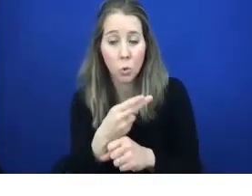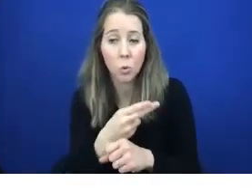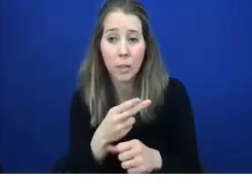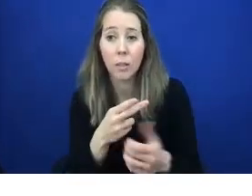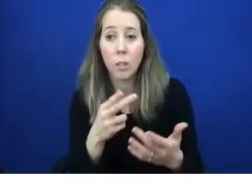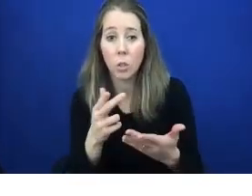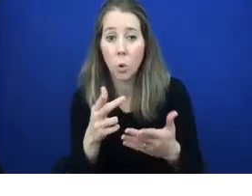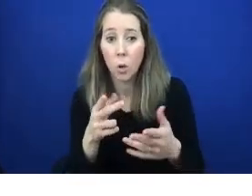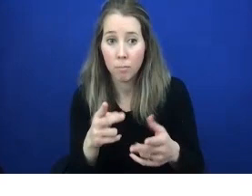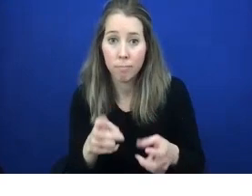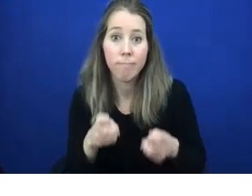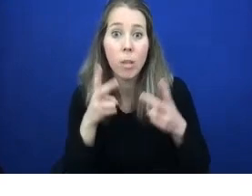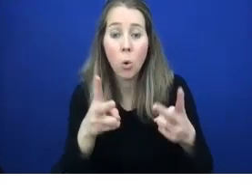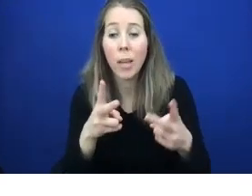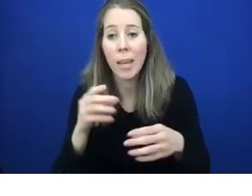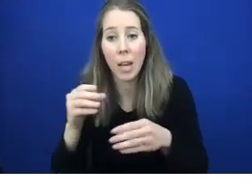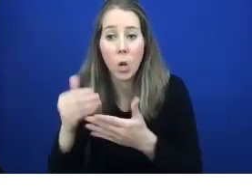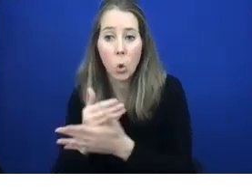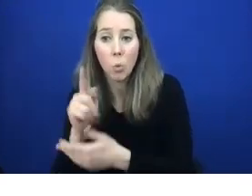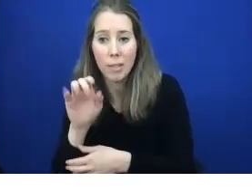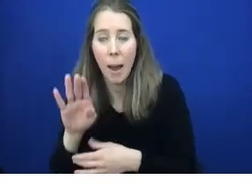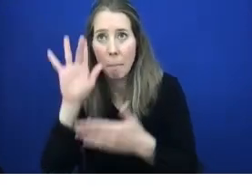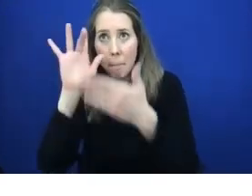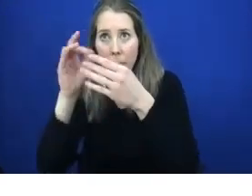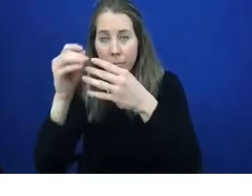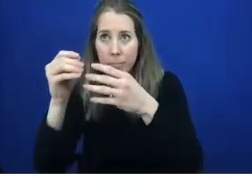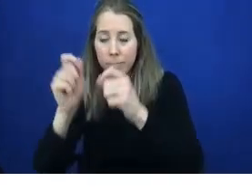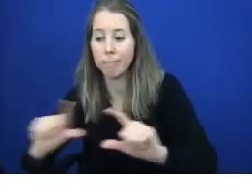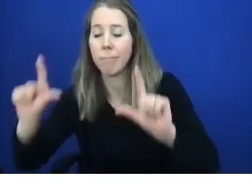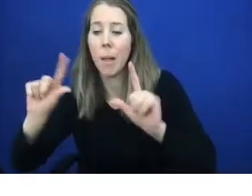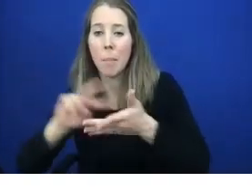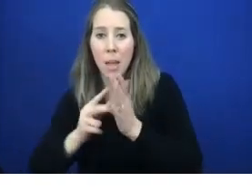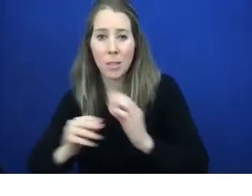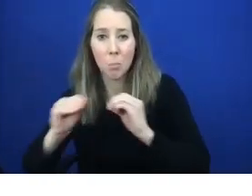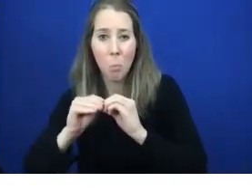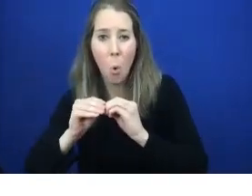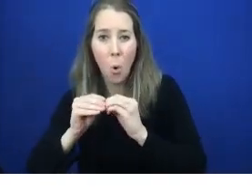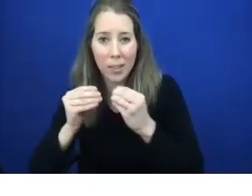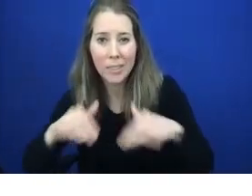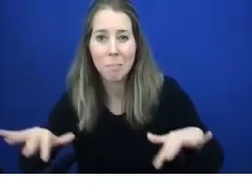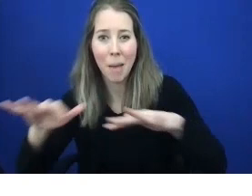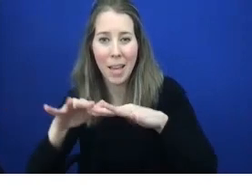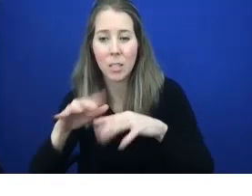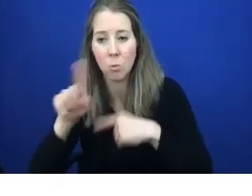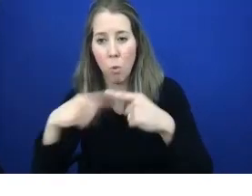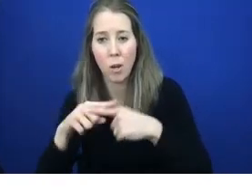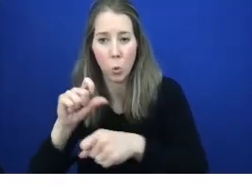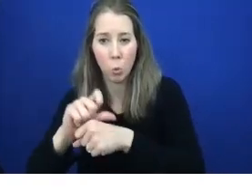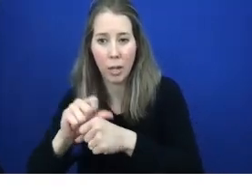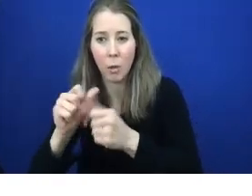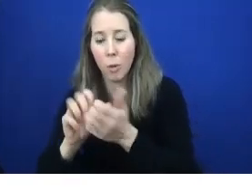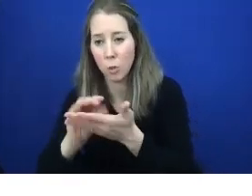to load this tool in a new tab. That will give you more space essentially when you're working with the students and their